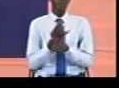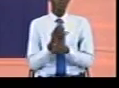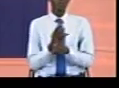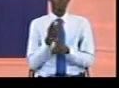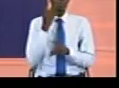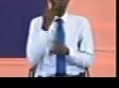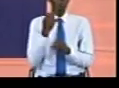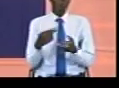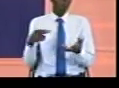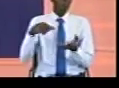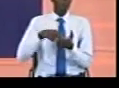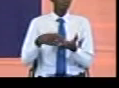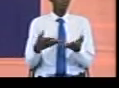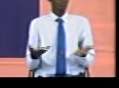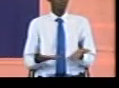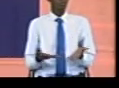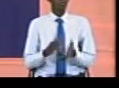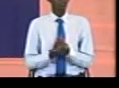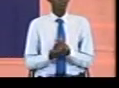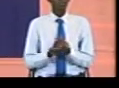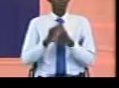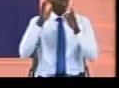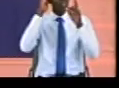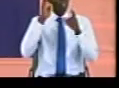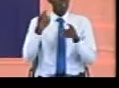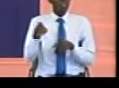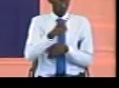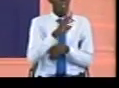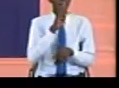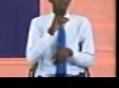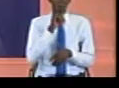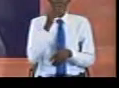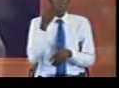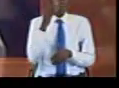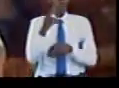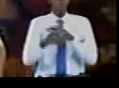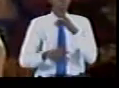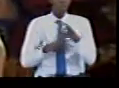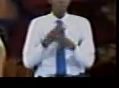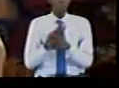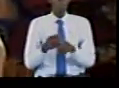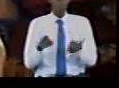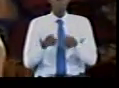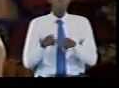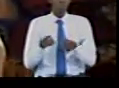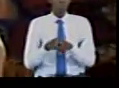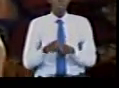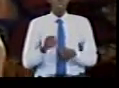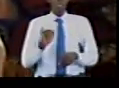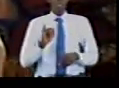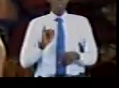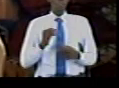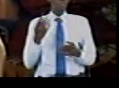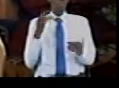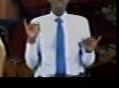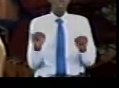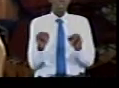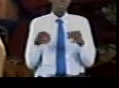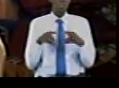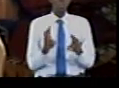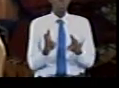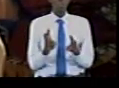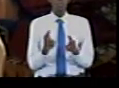verse 16. Is not of the world, they are not of the world, even as in the same way, to the